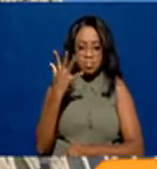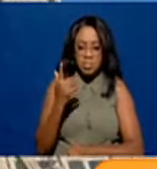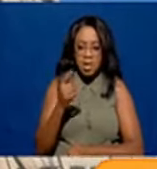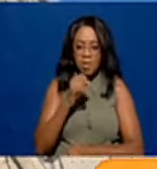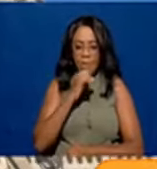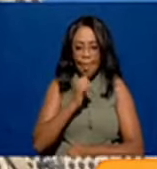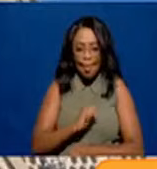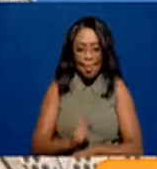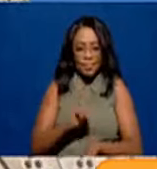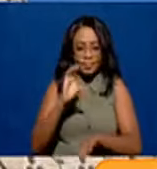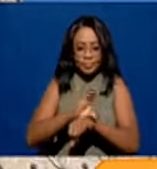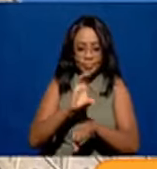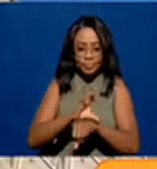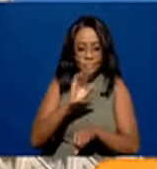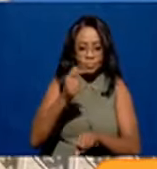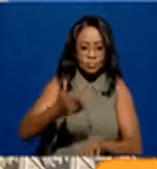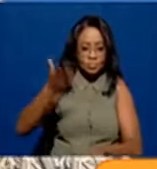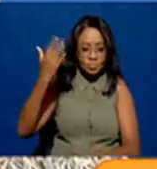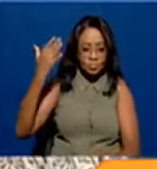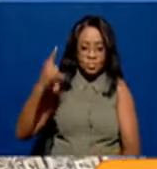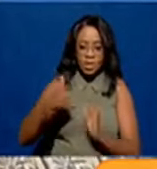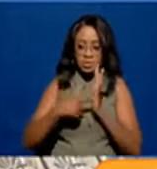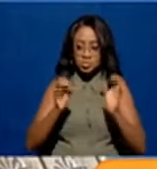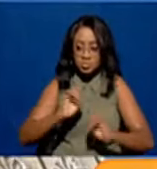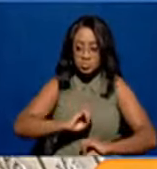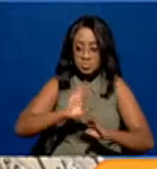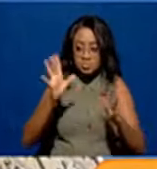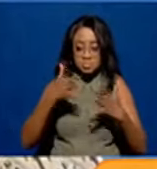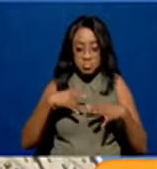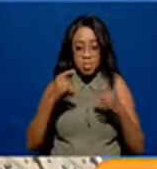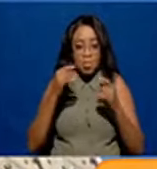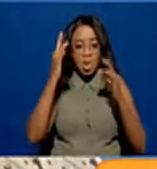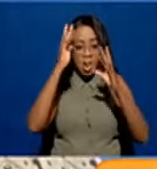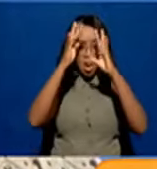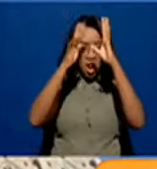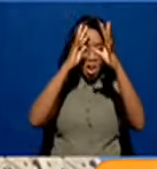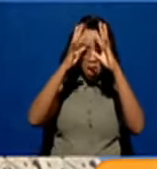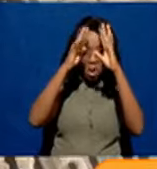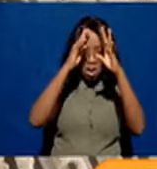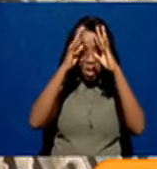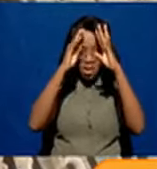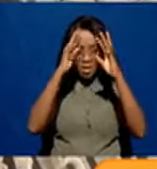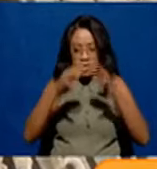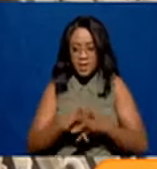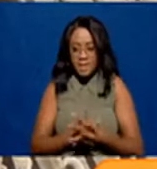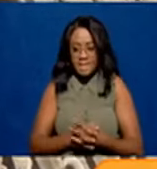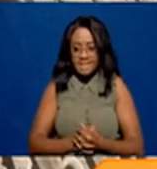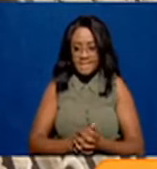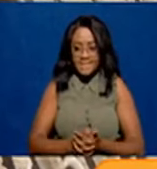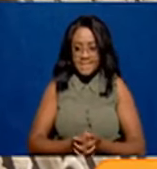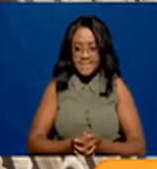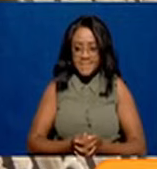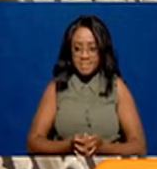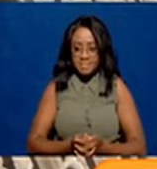churches, each a testament to the creativity and devotion of generations past.